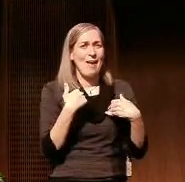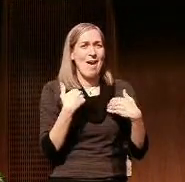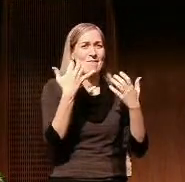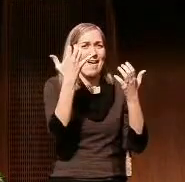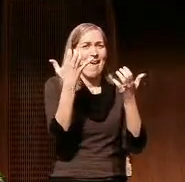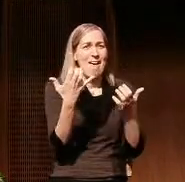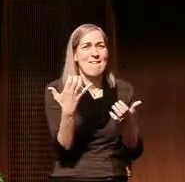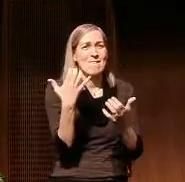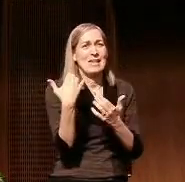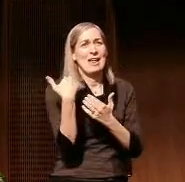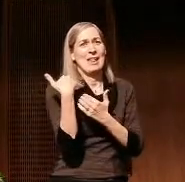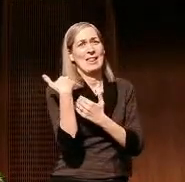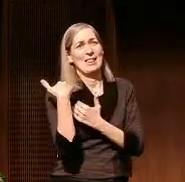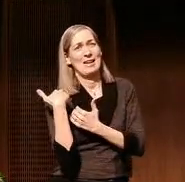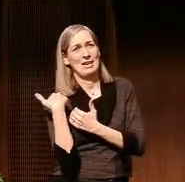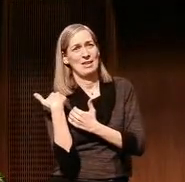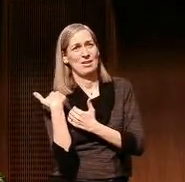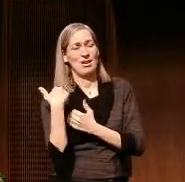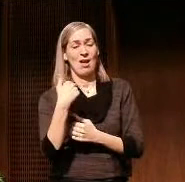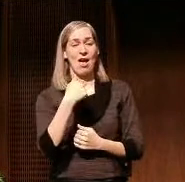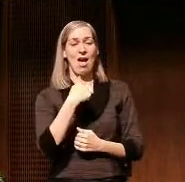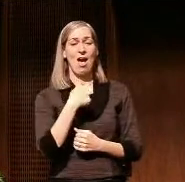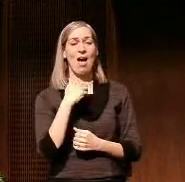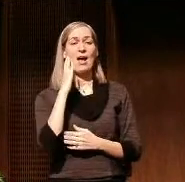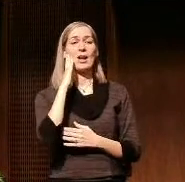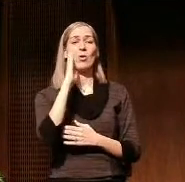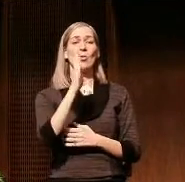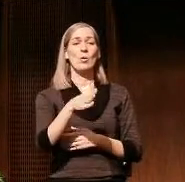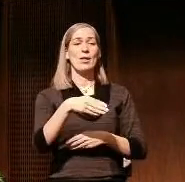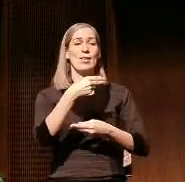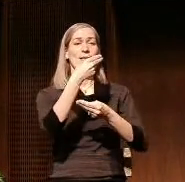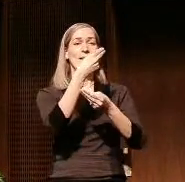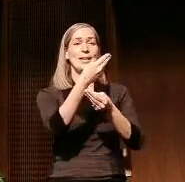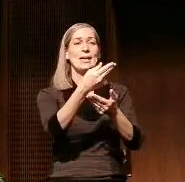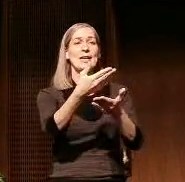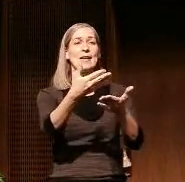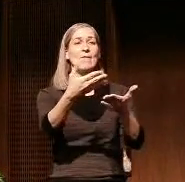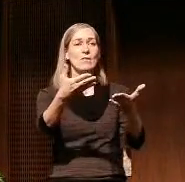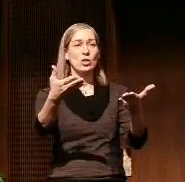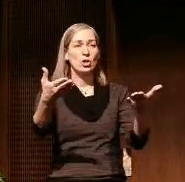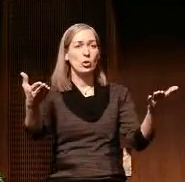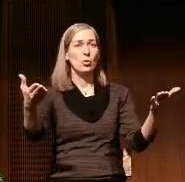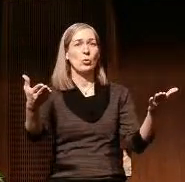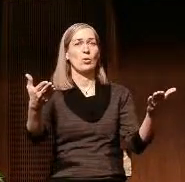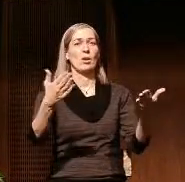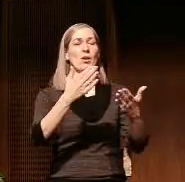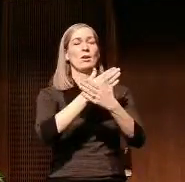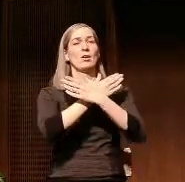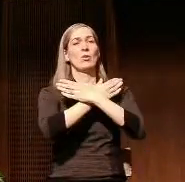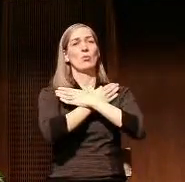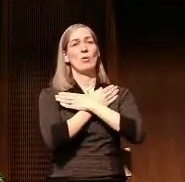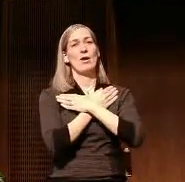heavy laden, and I will give you rest.